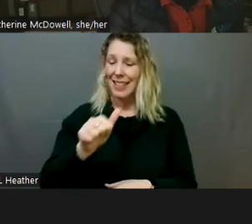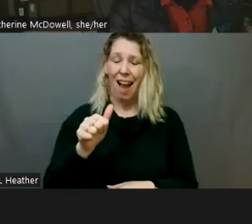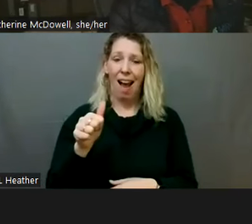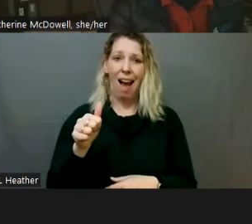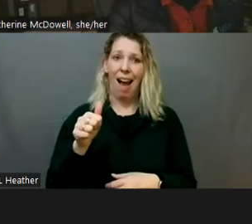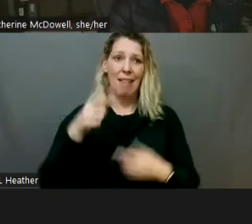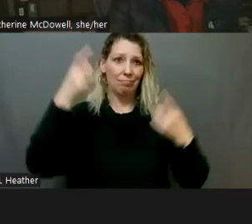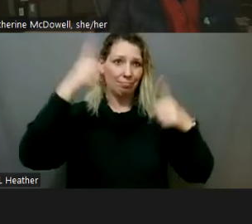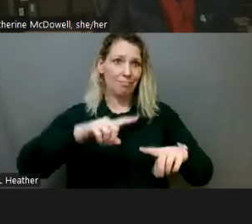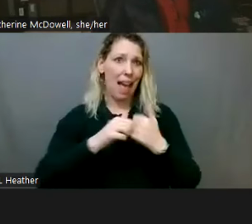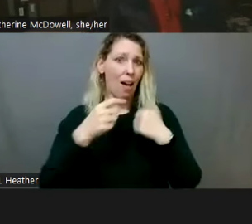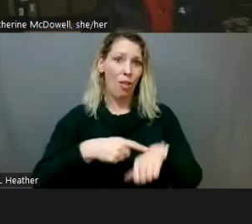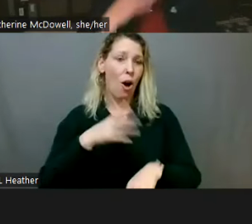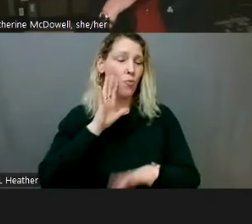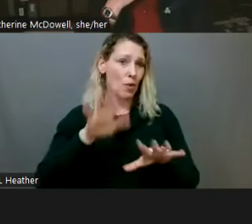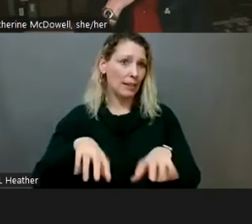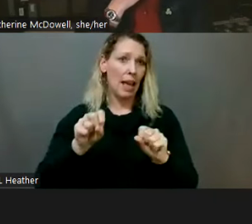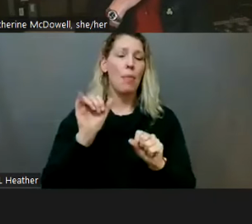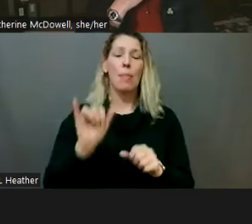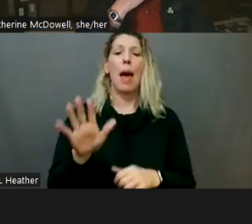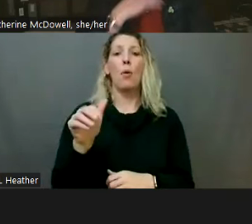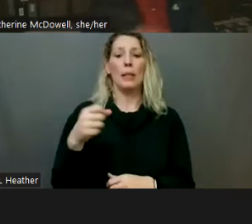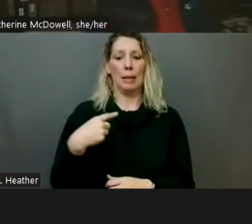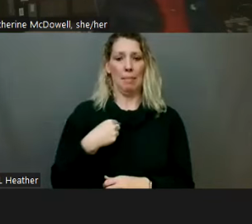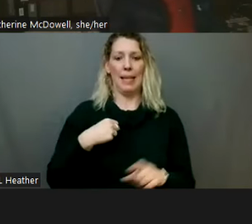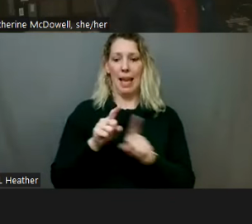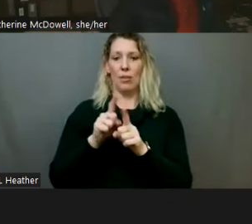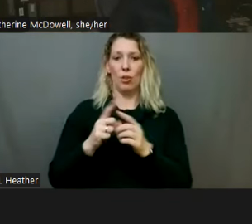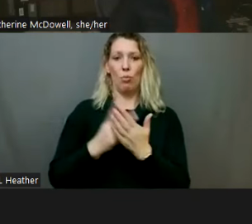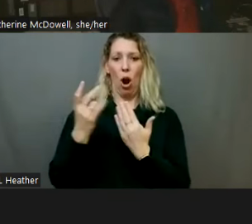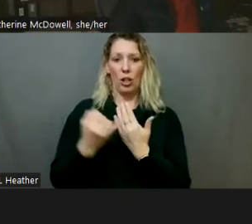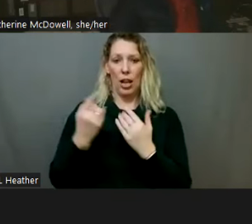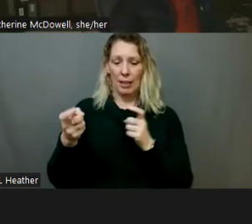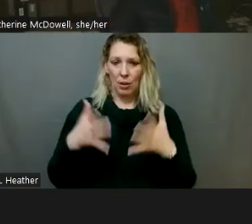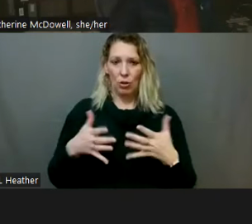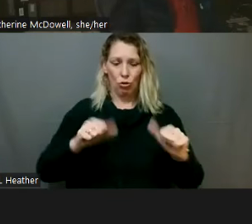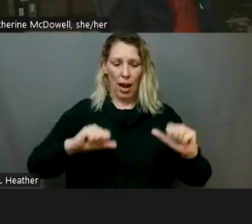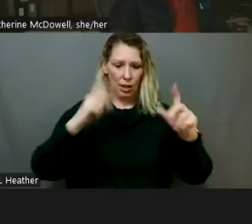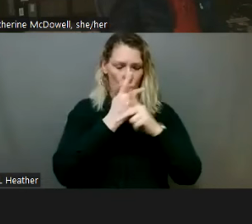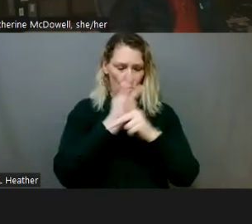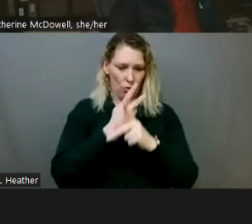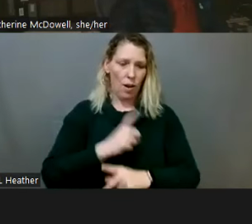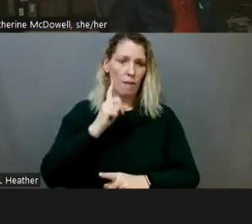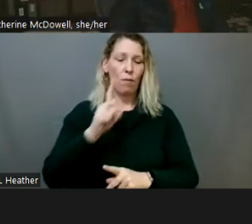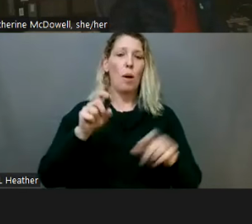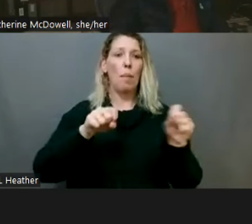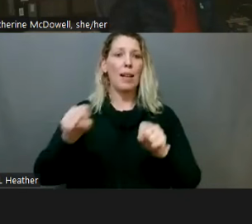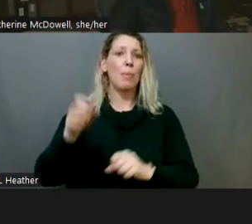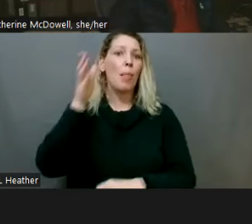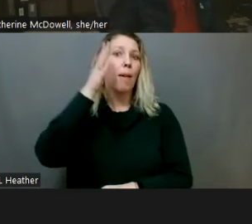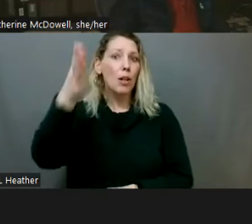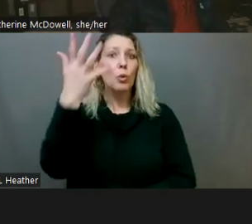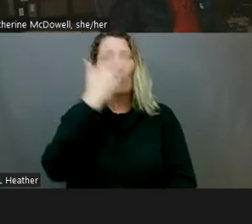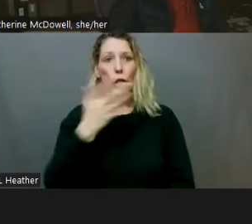position on how long it would take. That was me as a project manager trying to plan out for all possible eventualities and what it would look